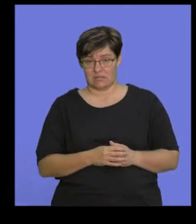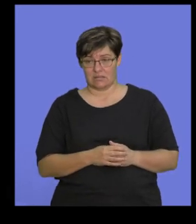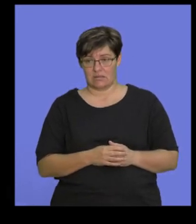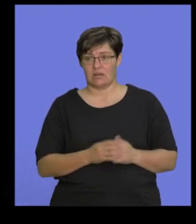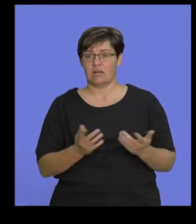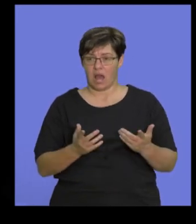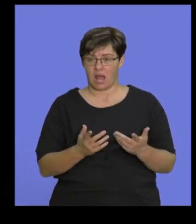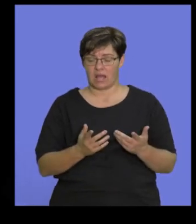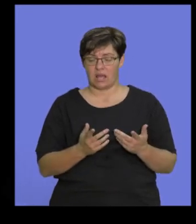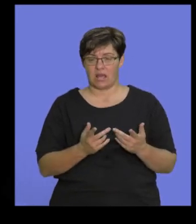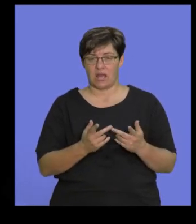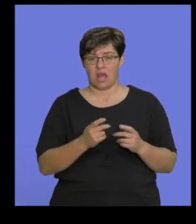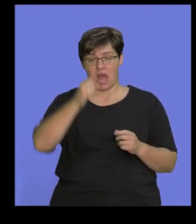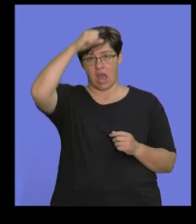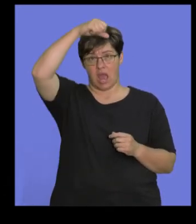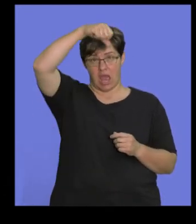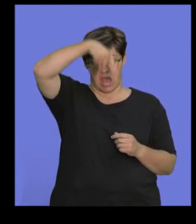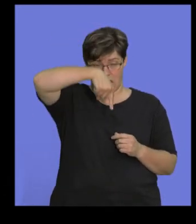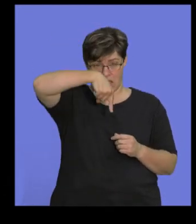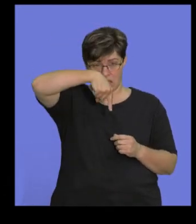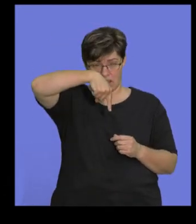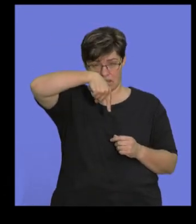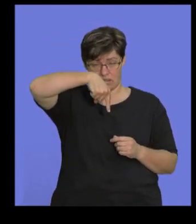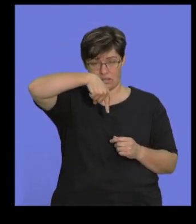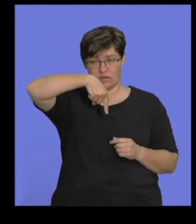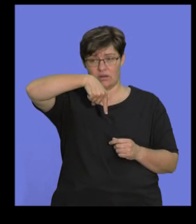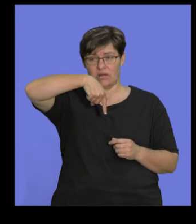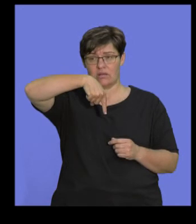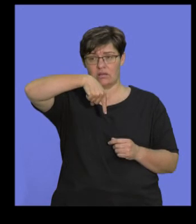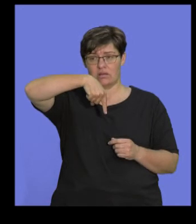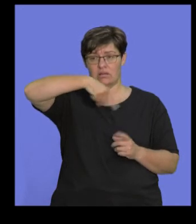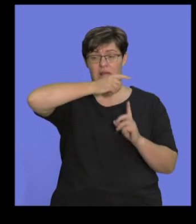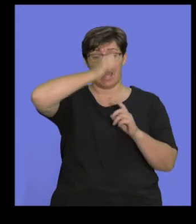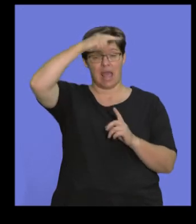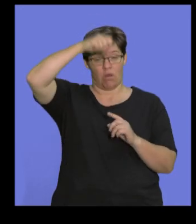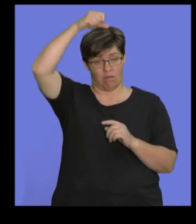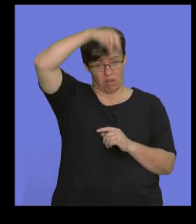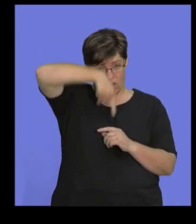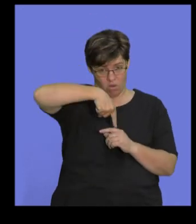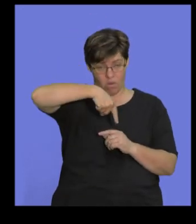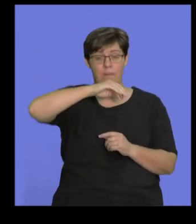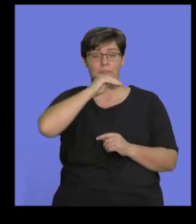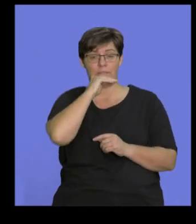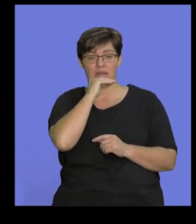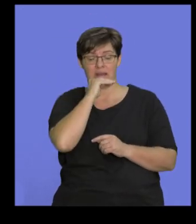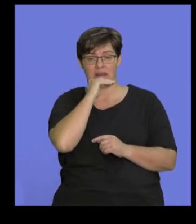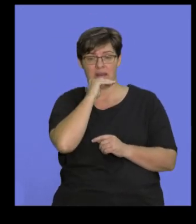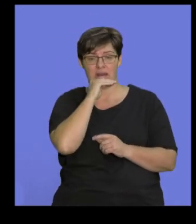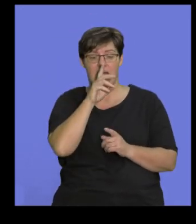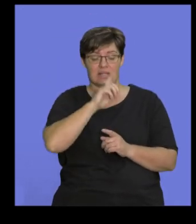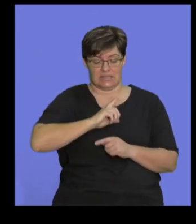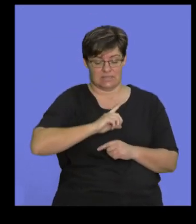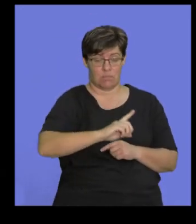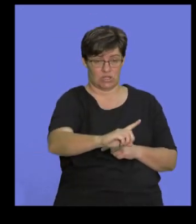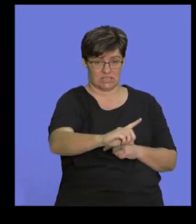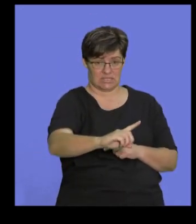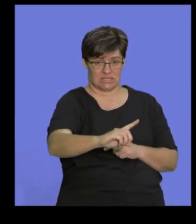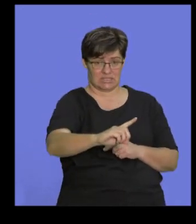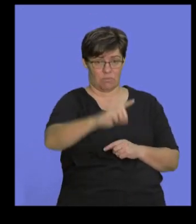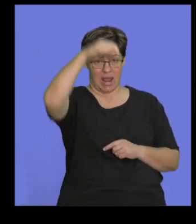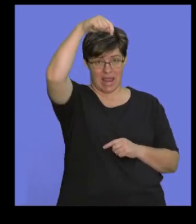that goes inwards, right? The arrow that goes inwards shows that it was a deposit that was